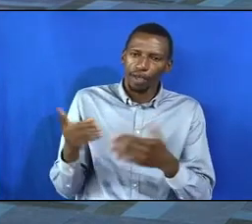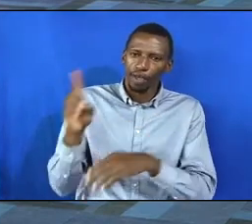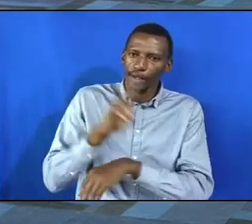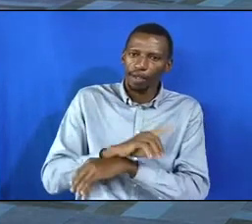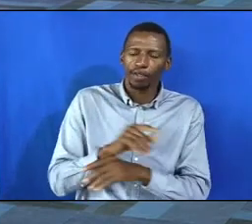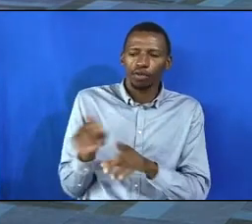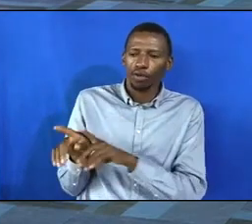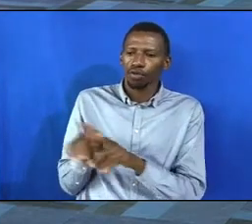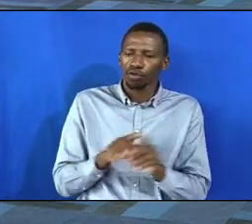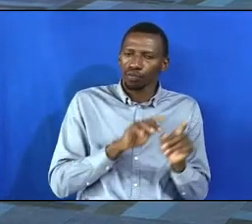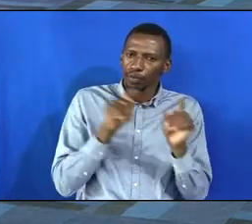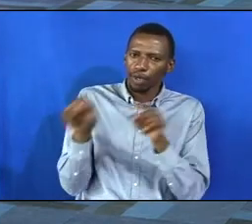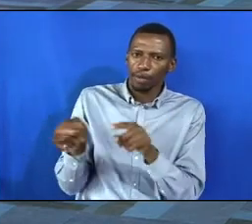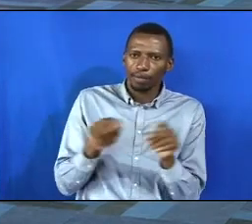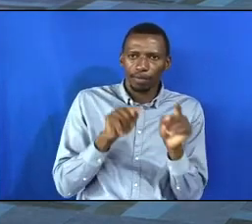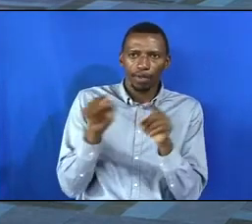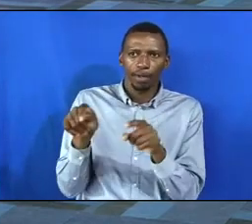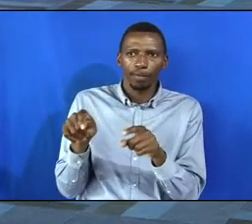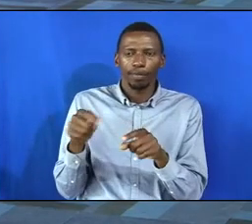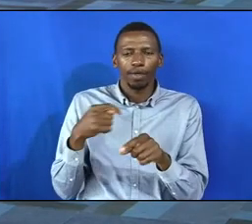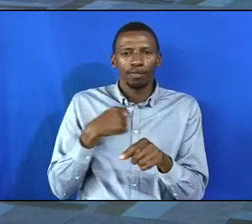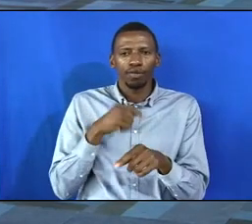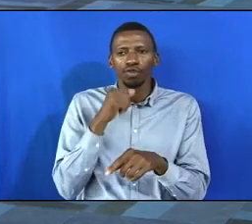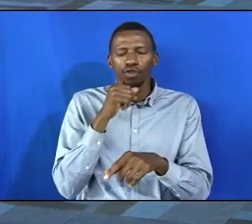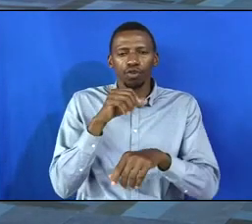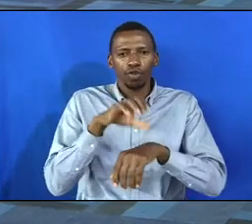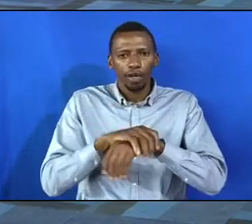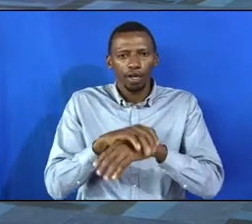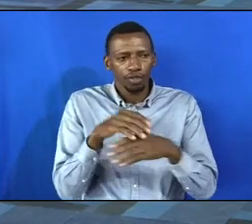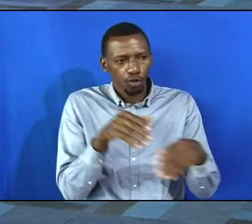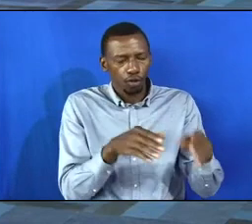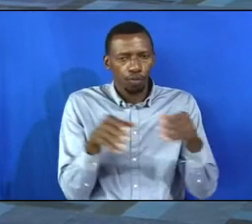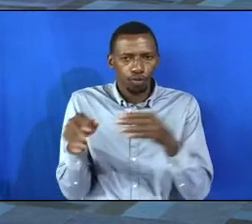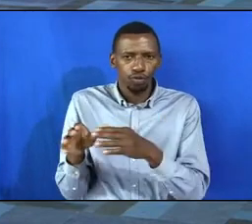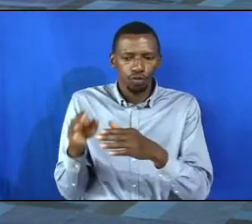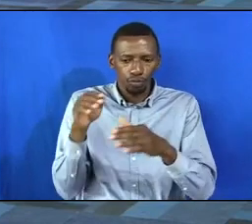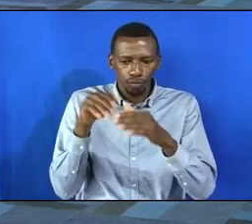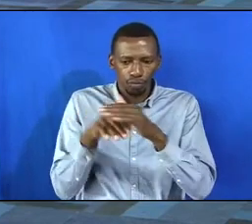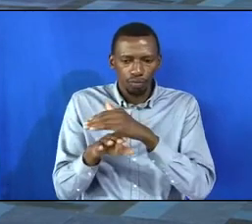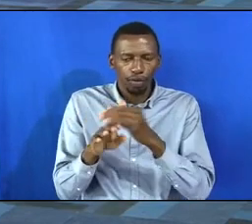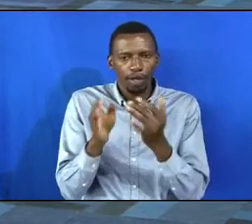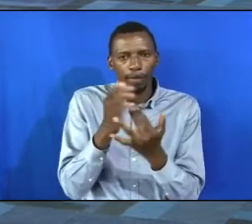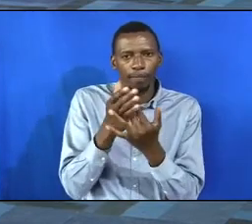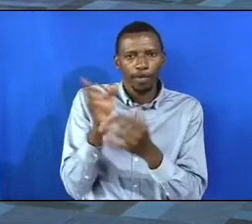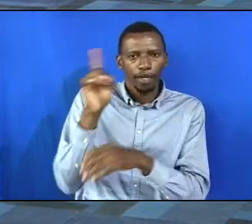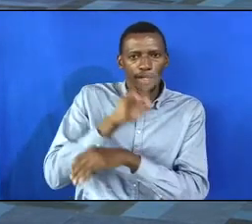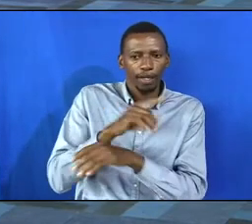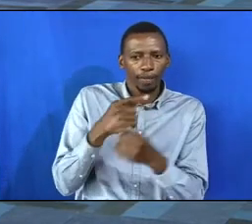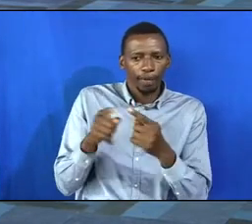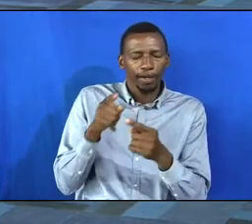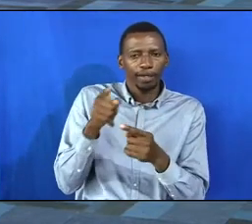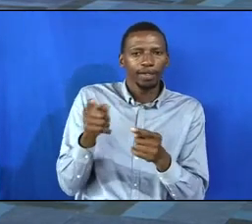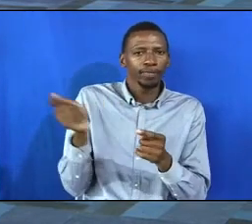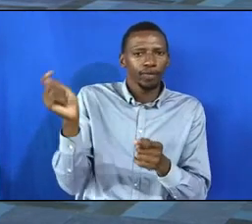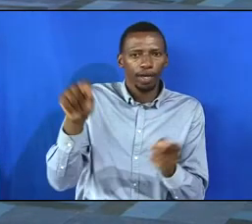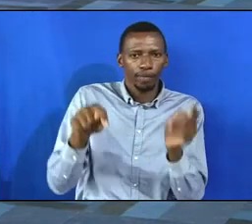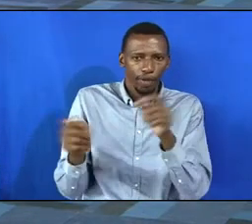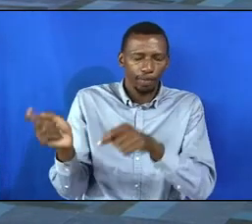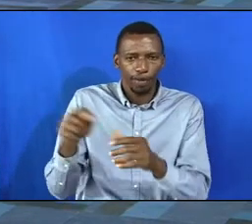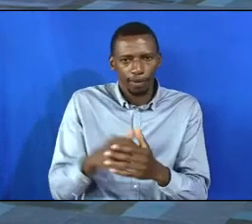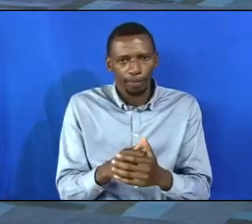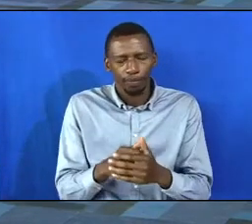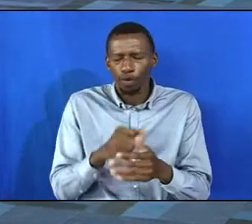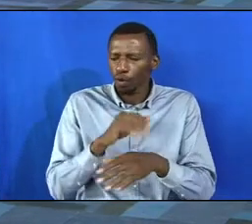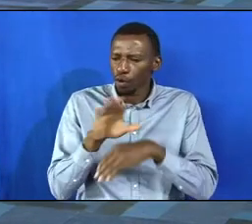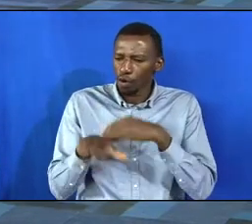attended. In fact, I did not even get opportunity to attend the midday, but he attended. And all of that.